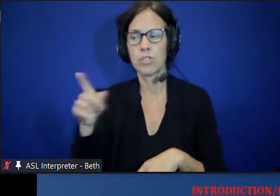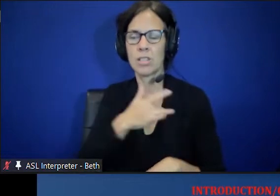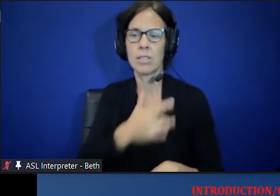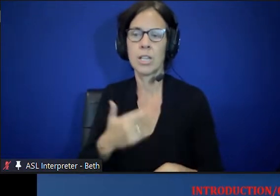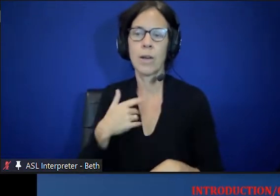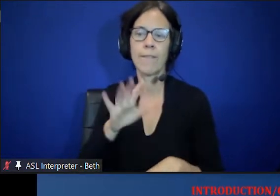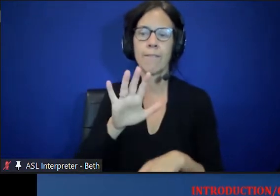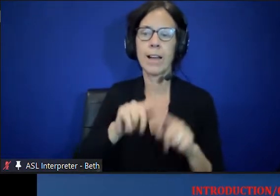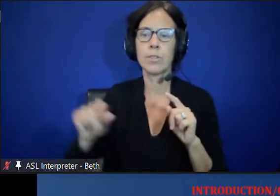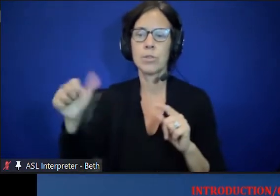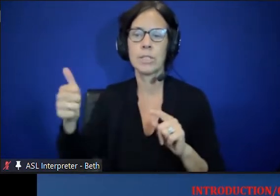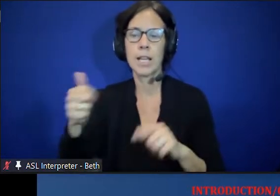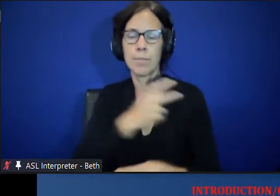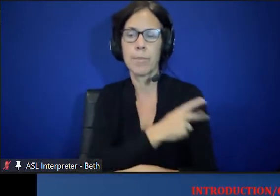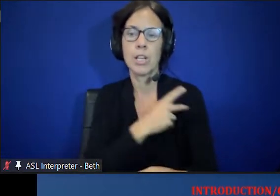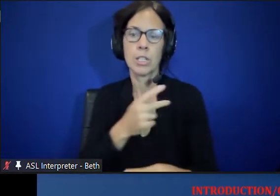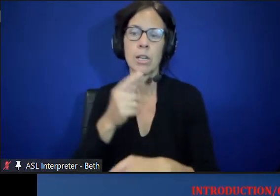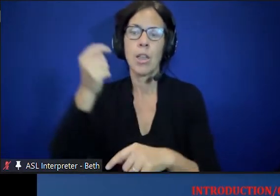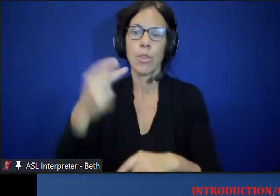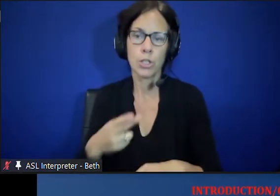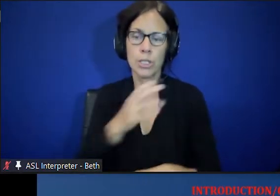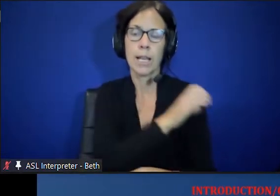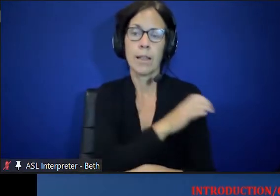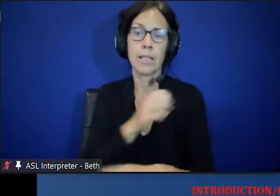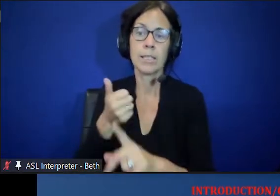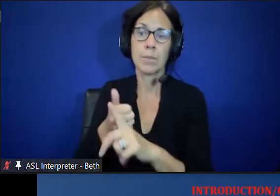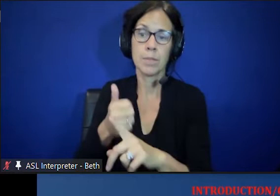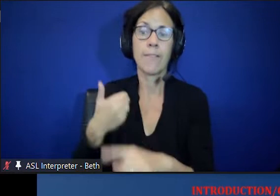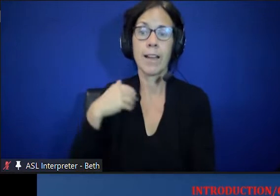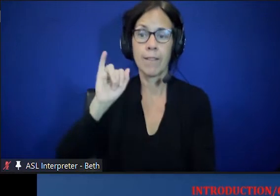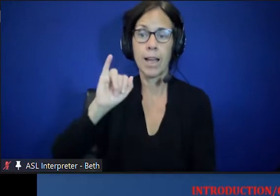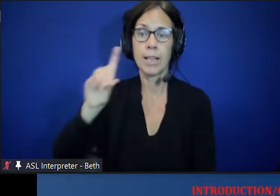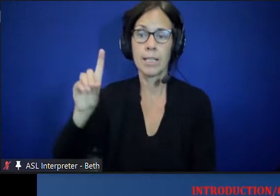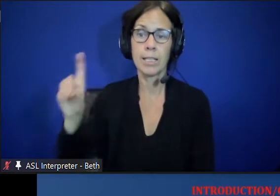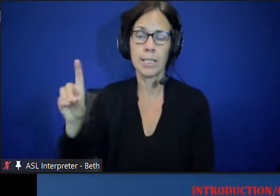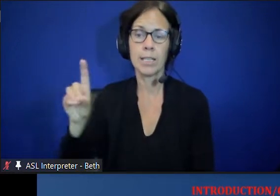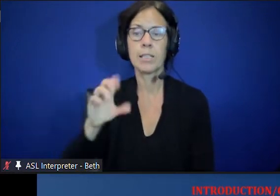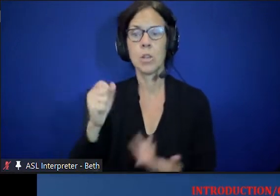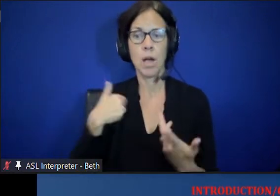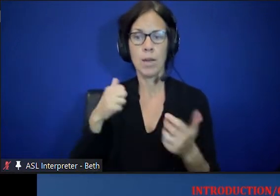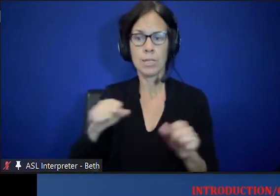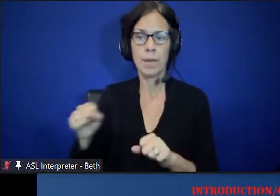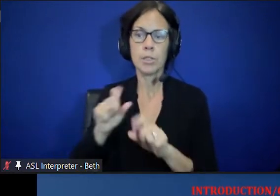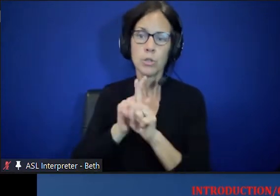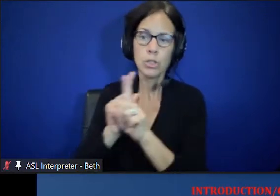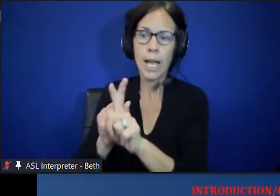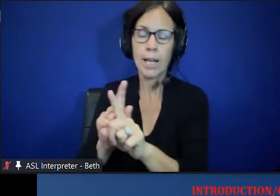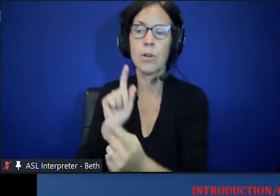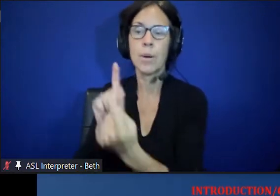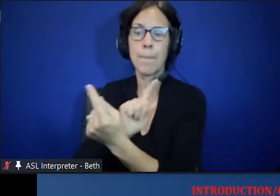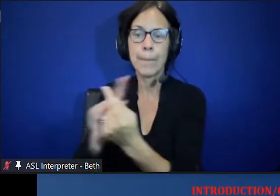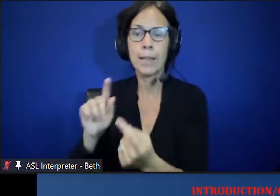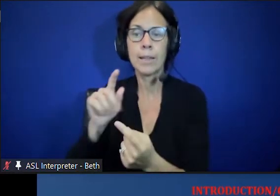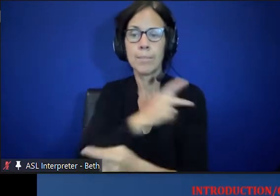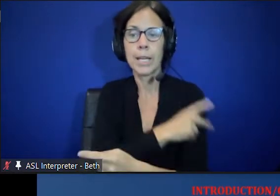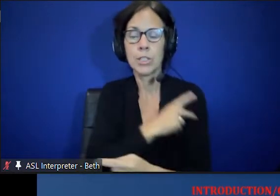to 10 patients come in each Thursday clinic who had intellectual and developmental disabilities. So I was able to shadow, meet the patients,